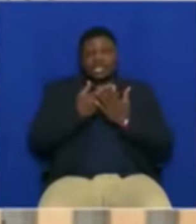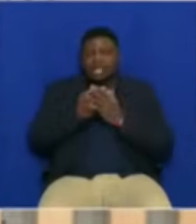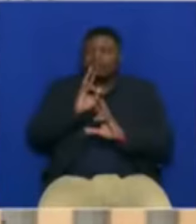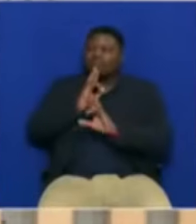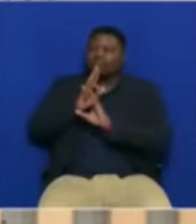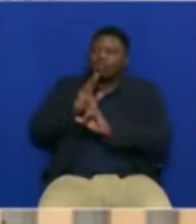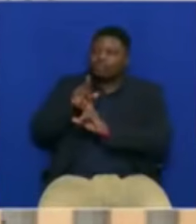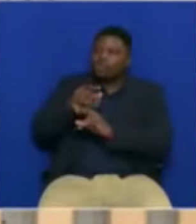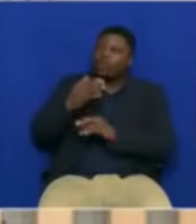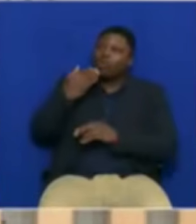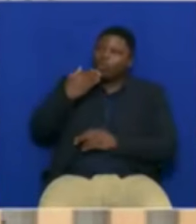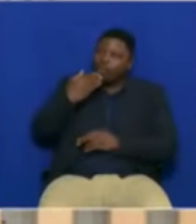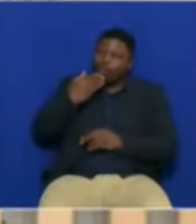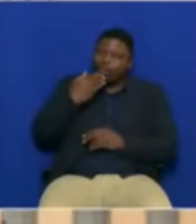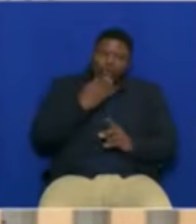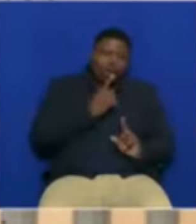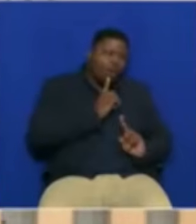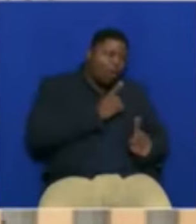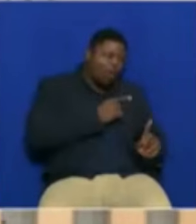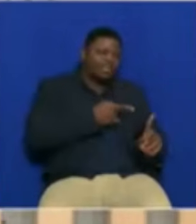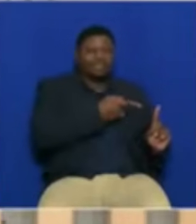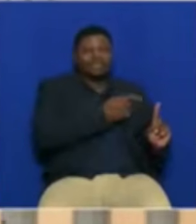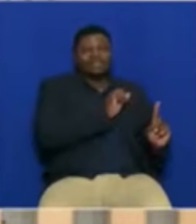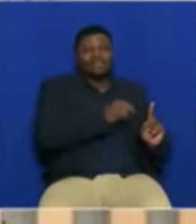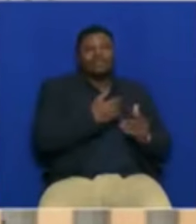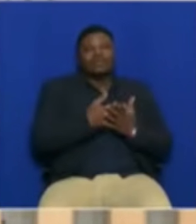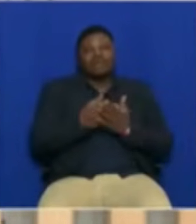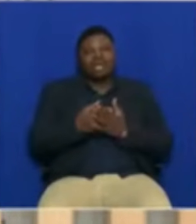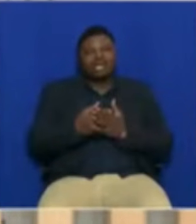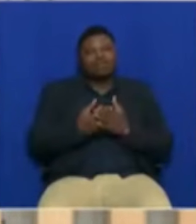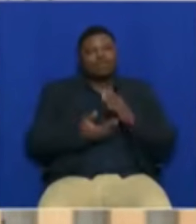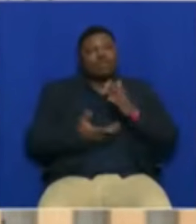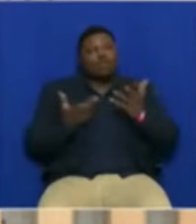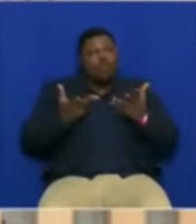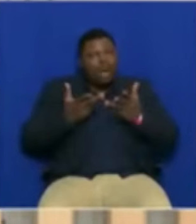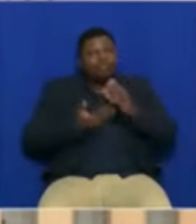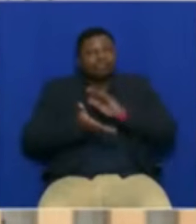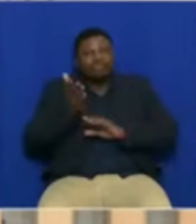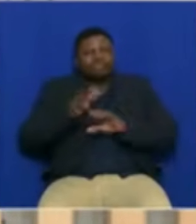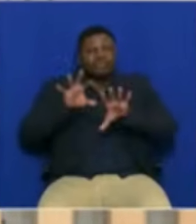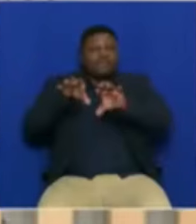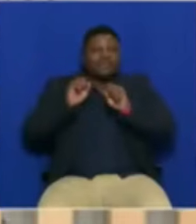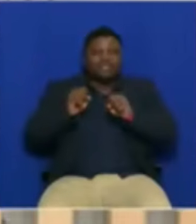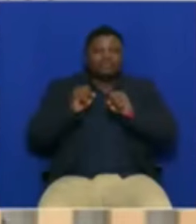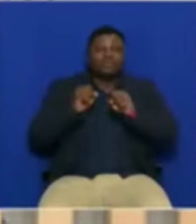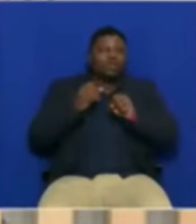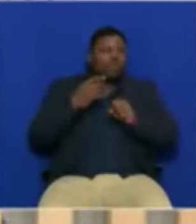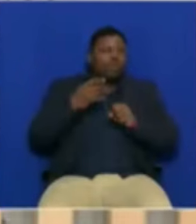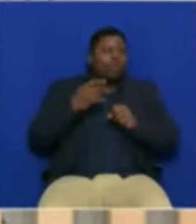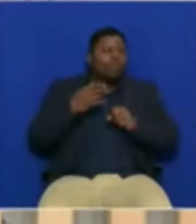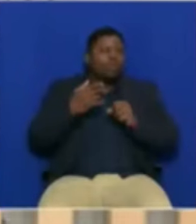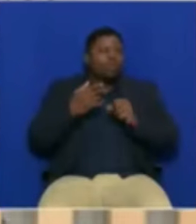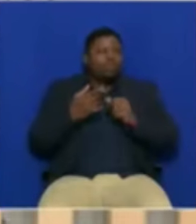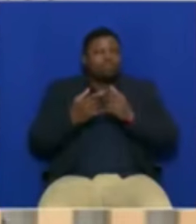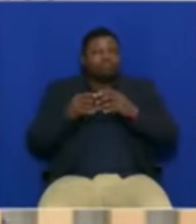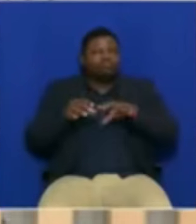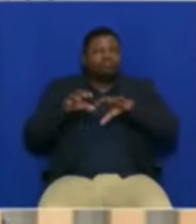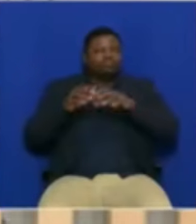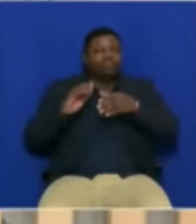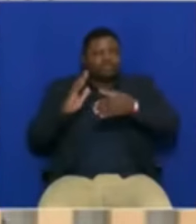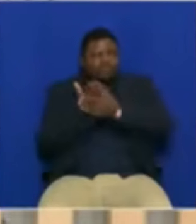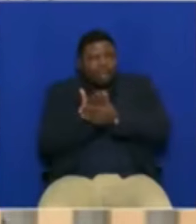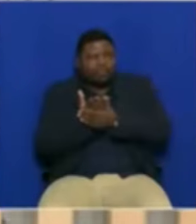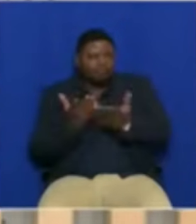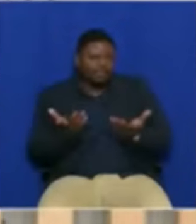where they are. Correct. Regard being had to the fact that the preliminary investigation is approved on the 6th, and on the